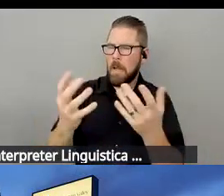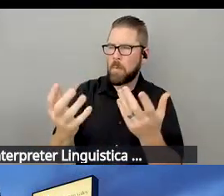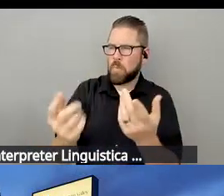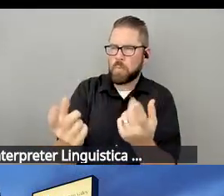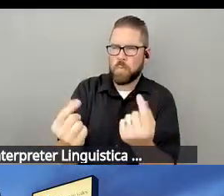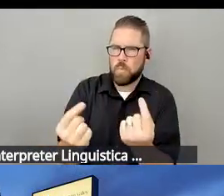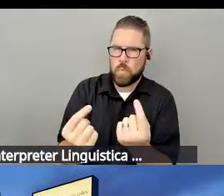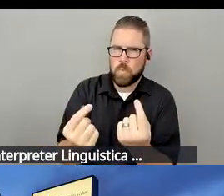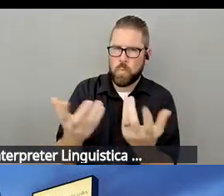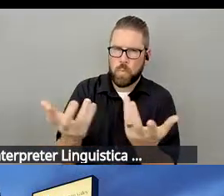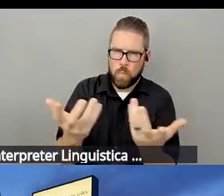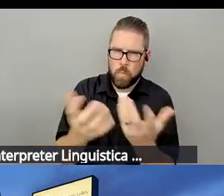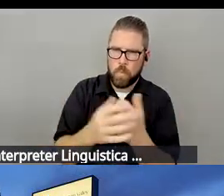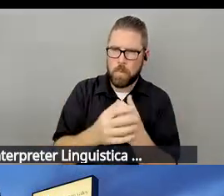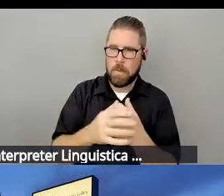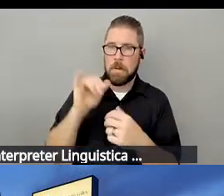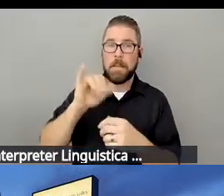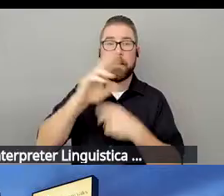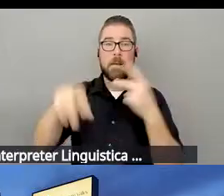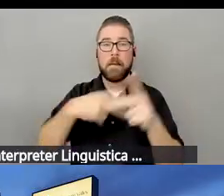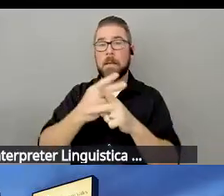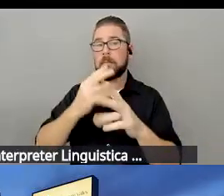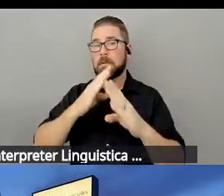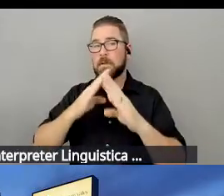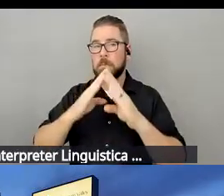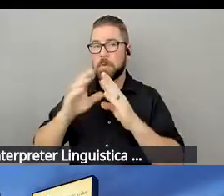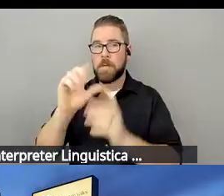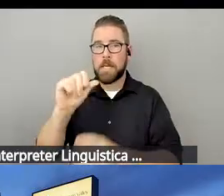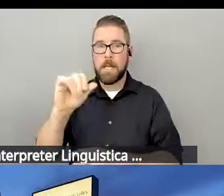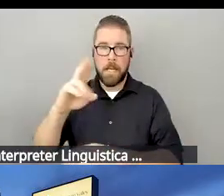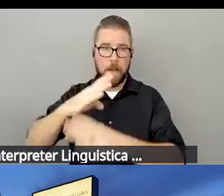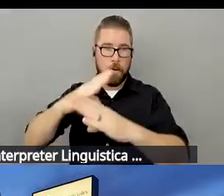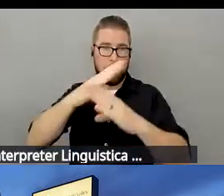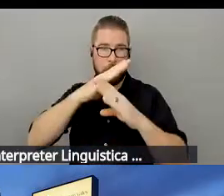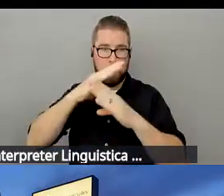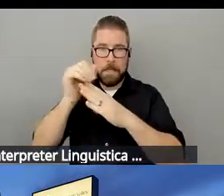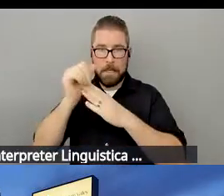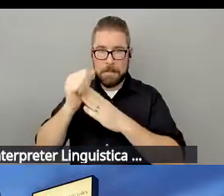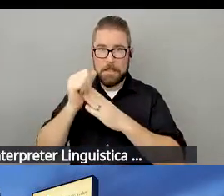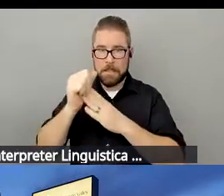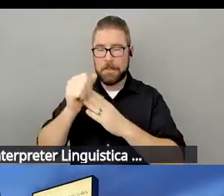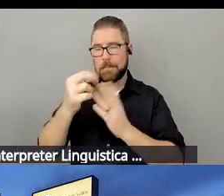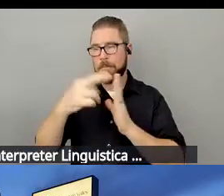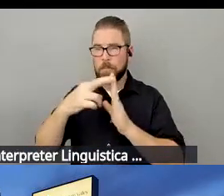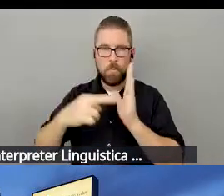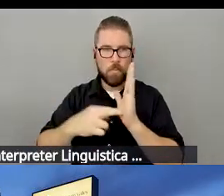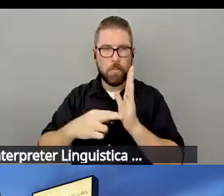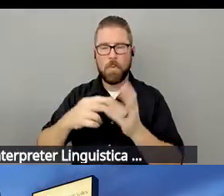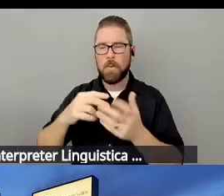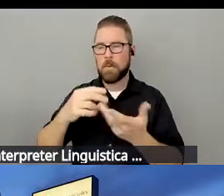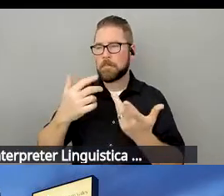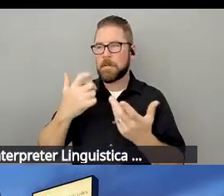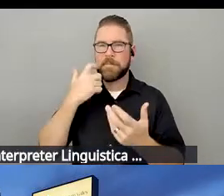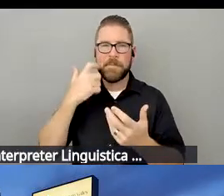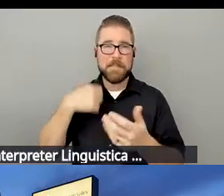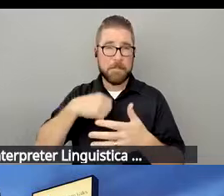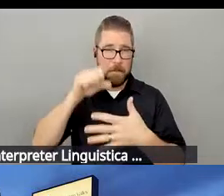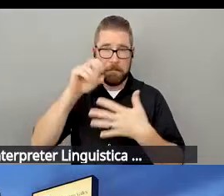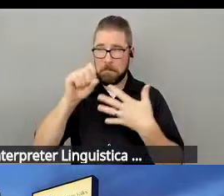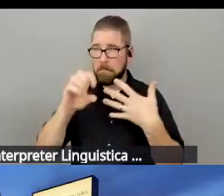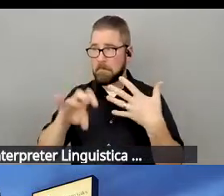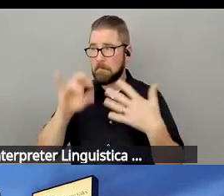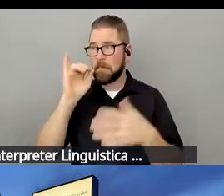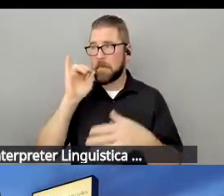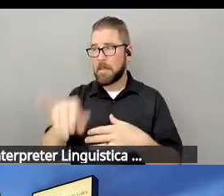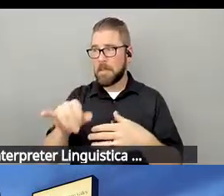this. That kind of community air protection guideline that I just mentioned is what lays out kind of those guidelines for us as air districts. So we can certainly